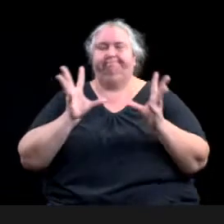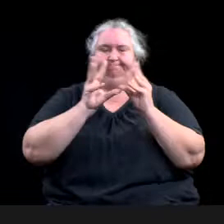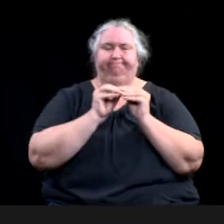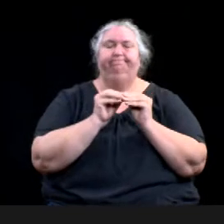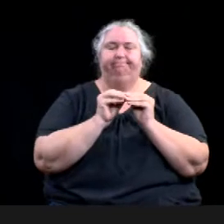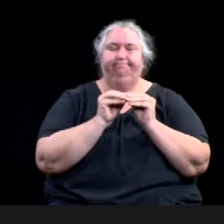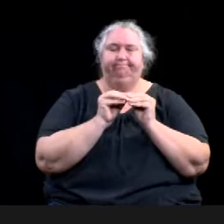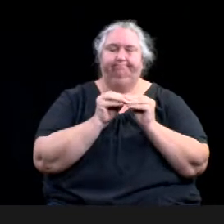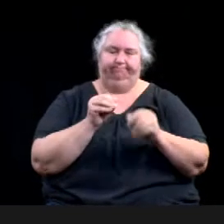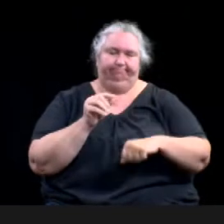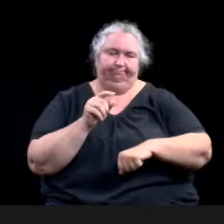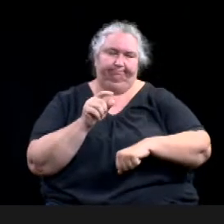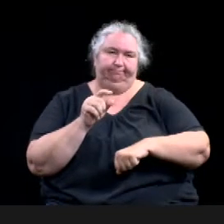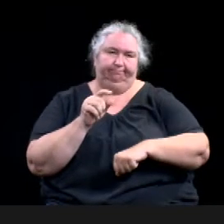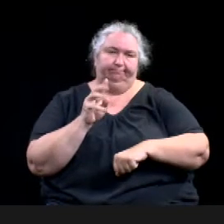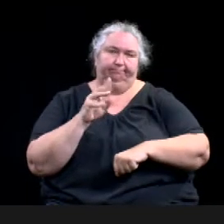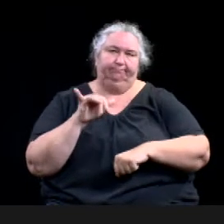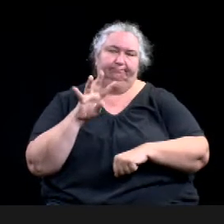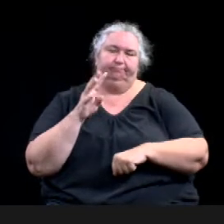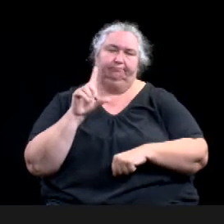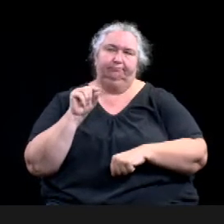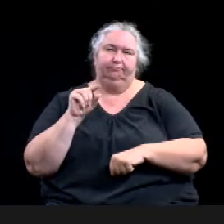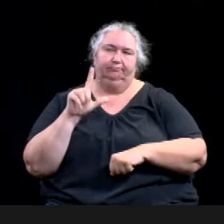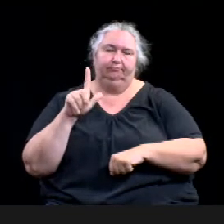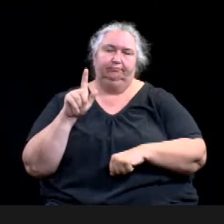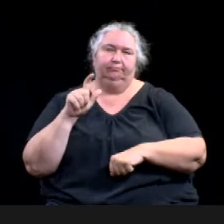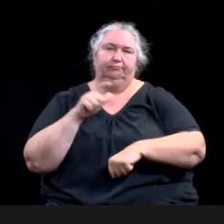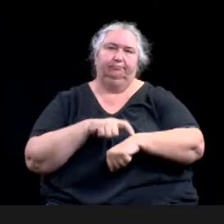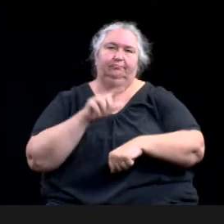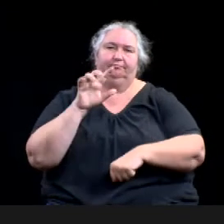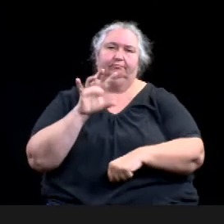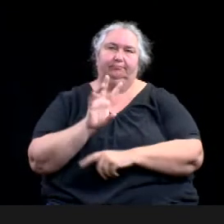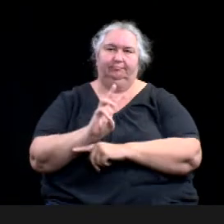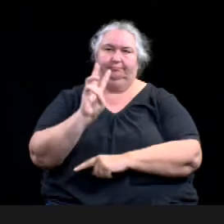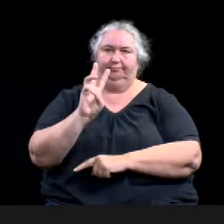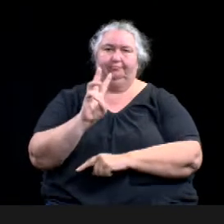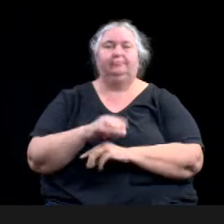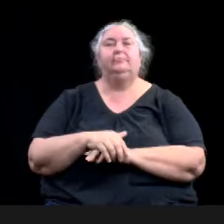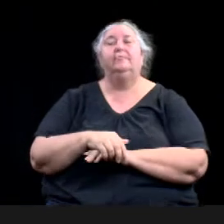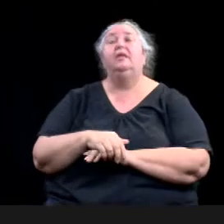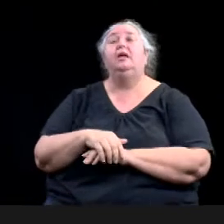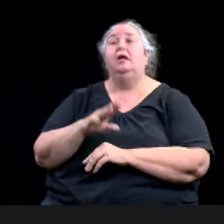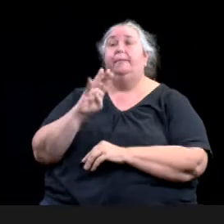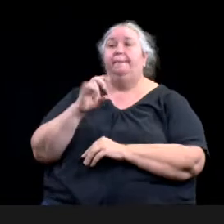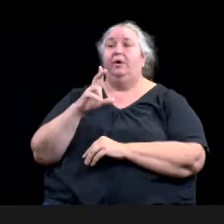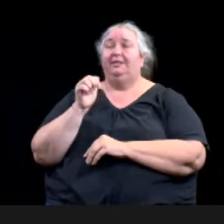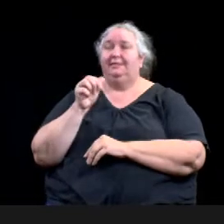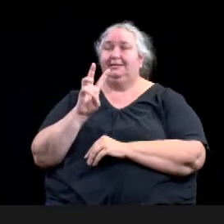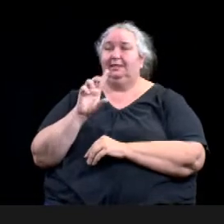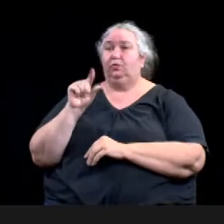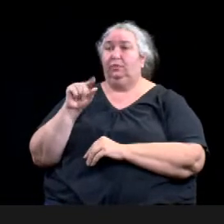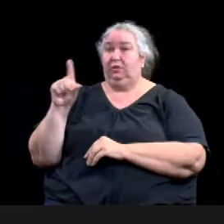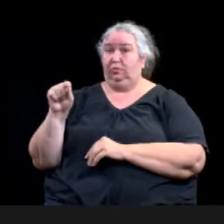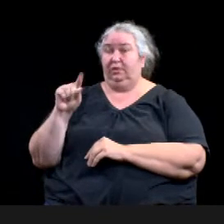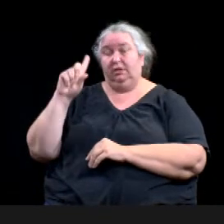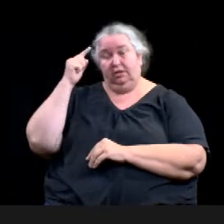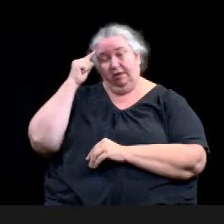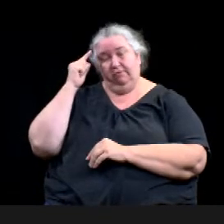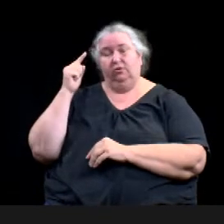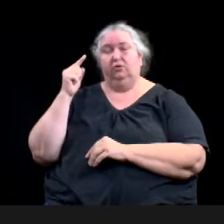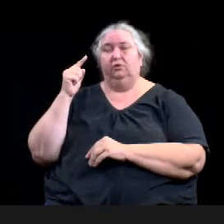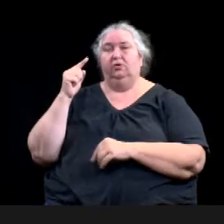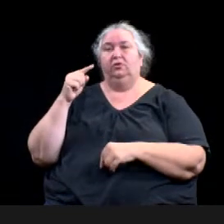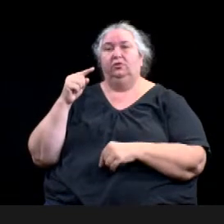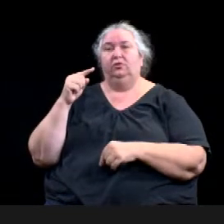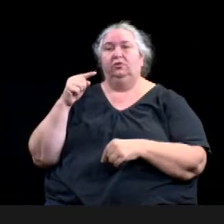2020, the governor suspended various provisions of the Open Meetings Act pursuant to his state of disaster authority. The change was effective